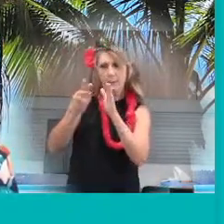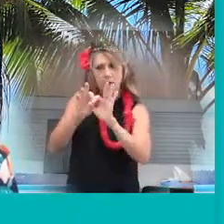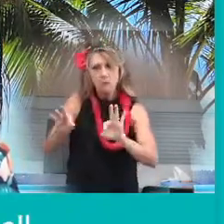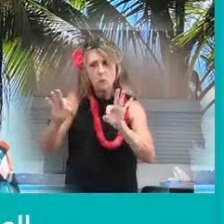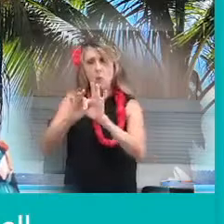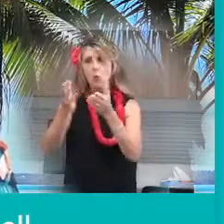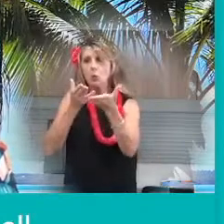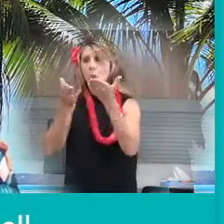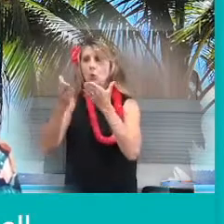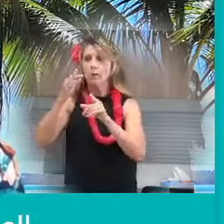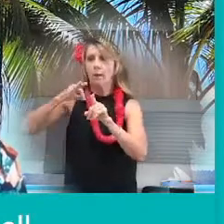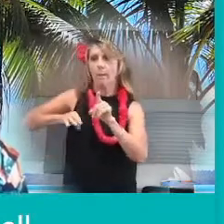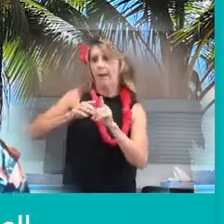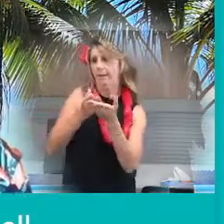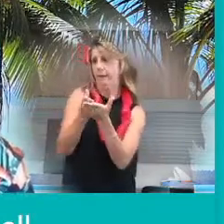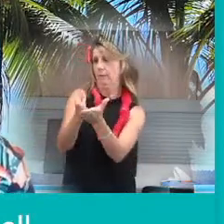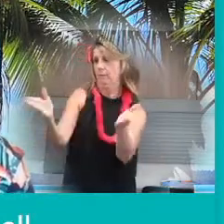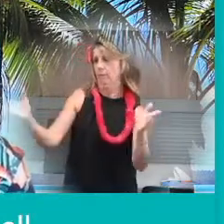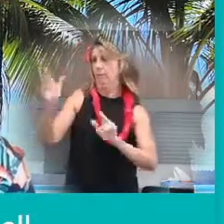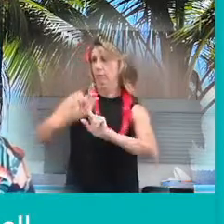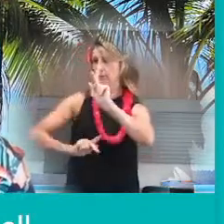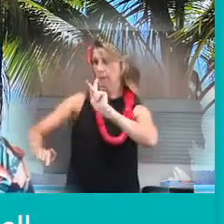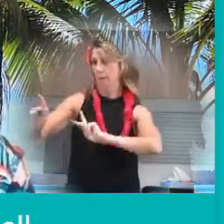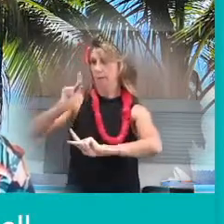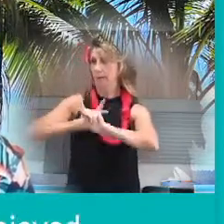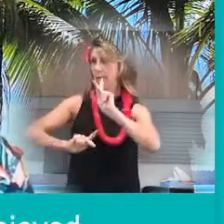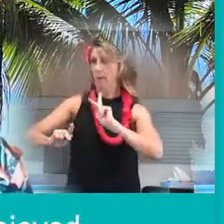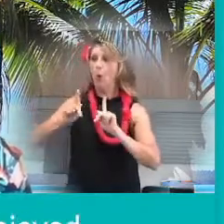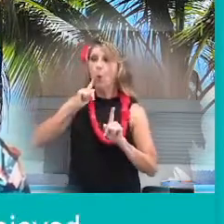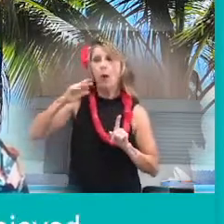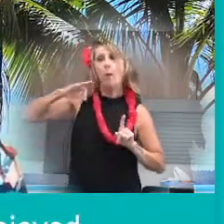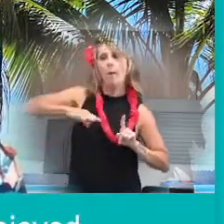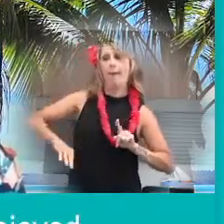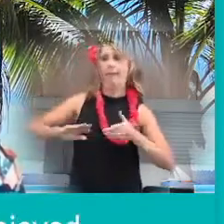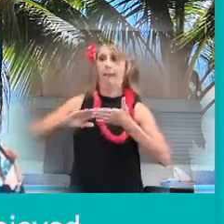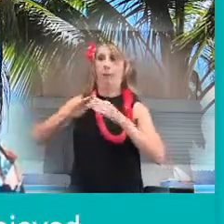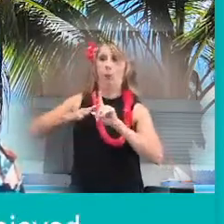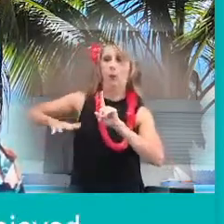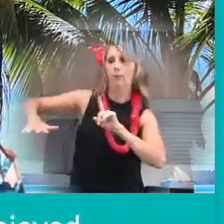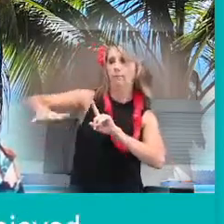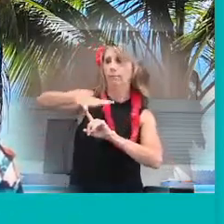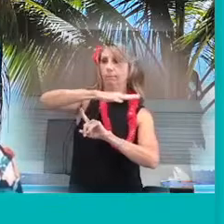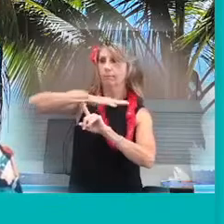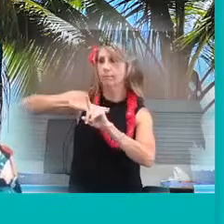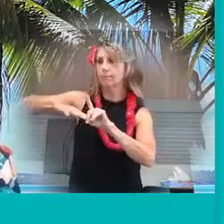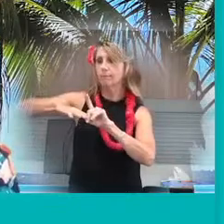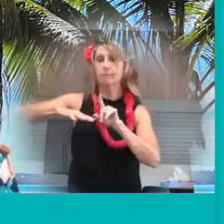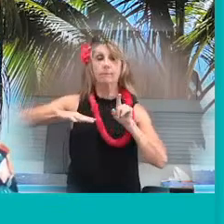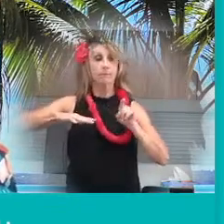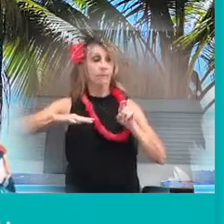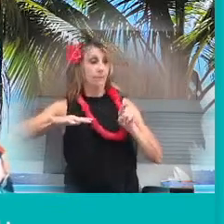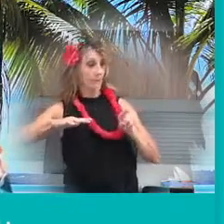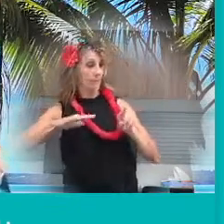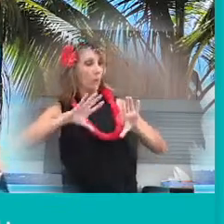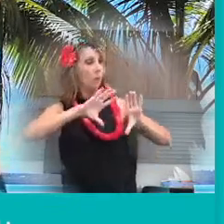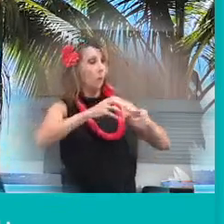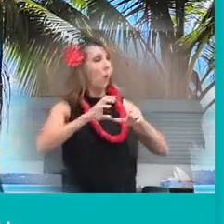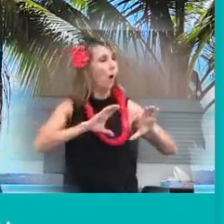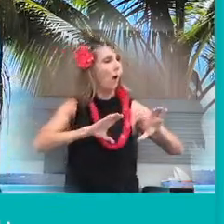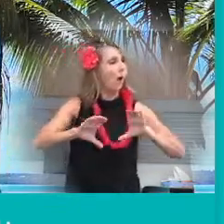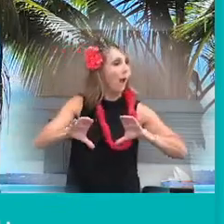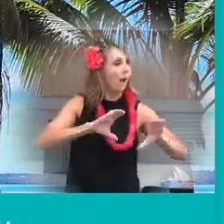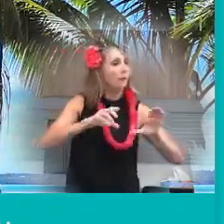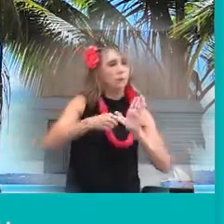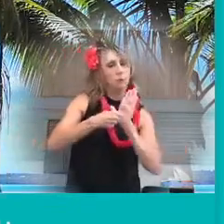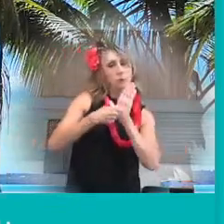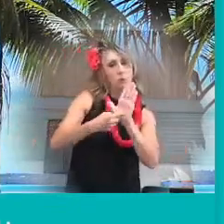others and in the common good of all. This legacy of hope has been achieved through the work of all of our